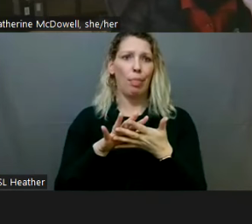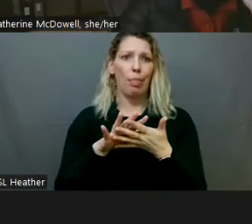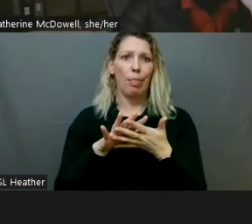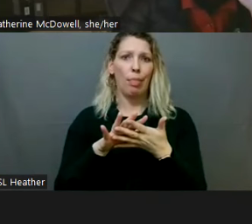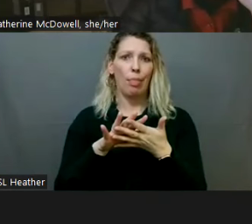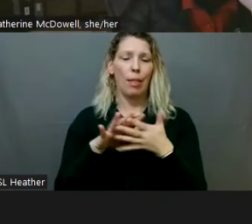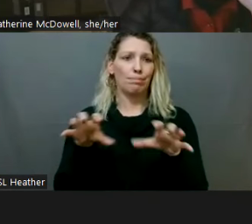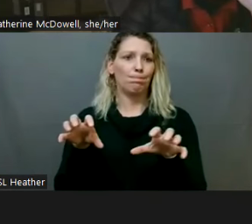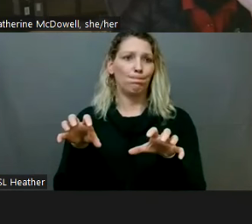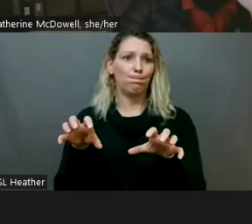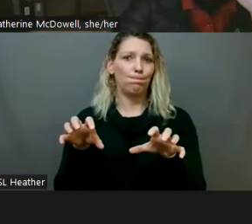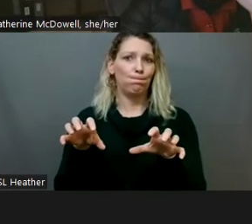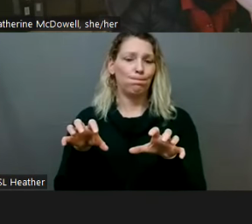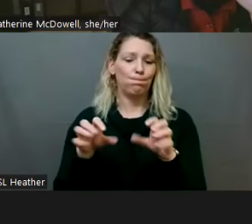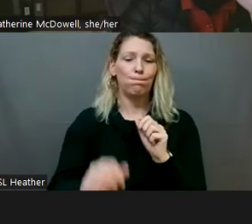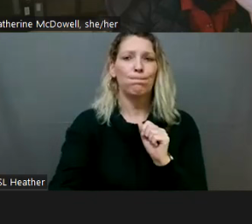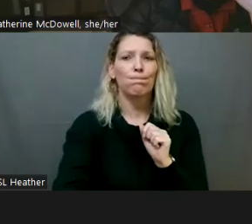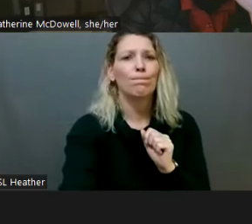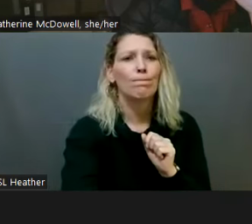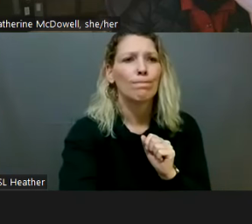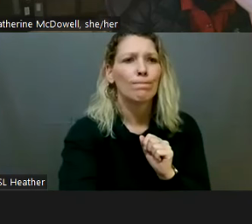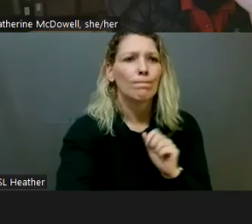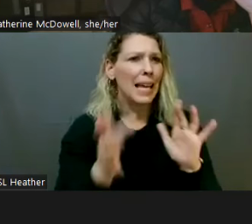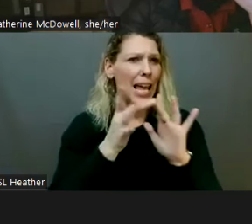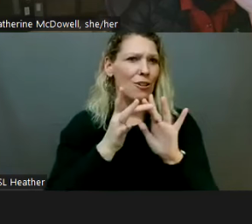Your internet is breaking up, Commissioner Sophia.